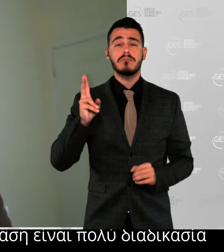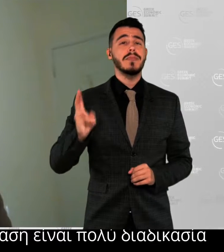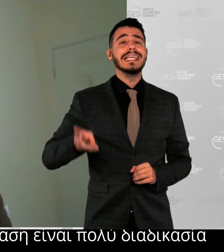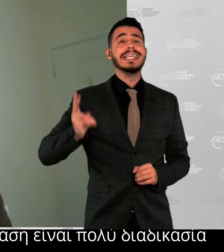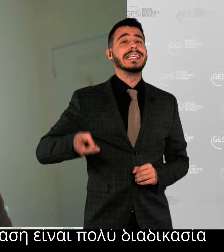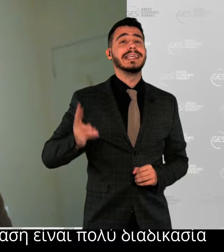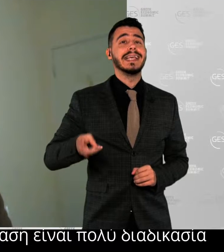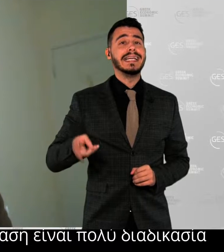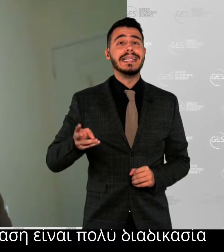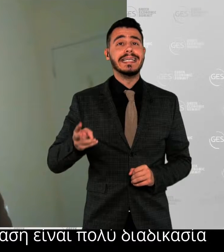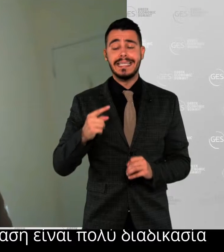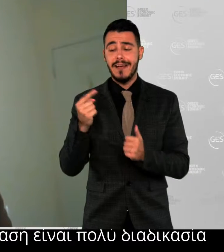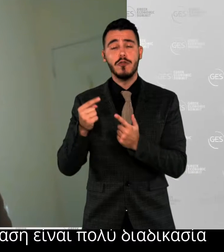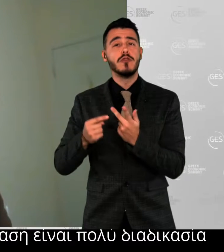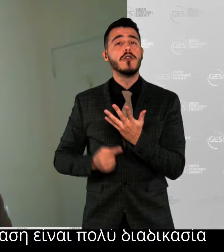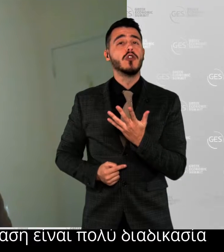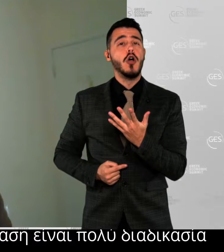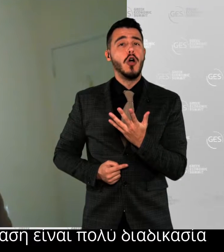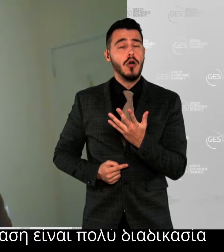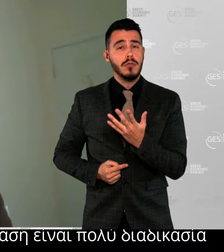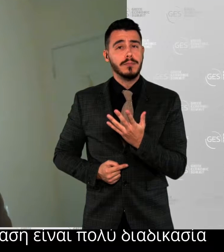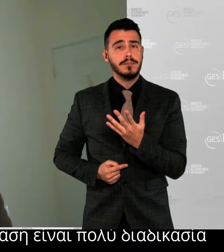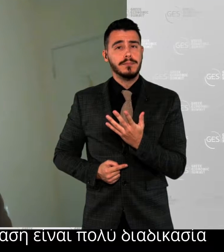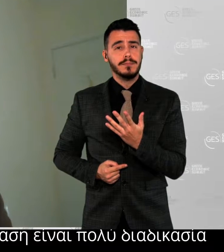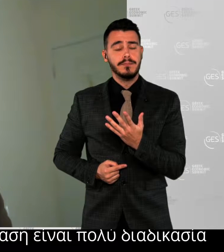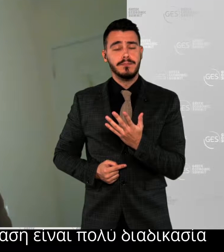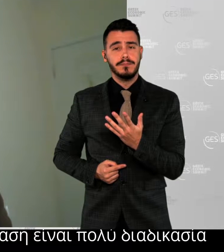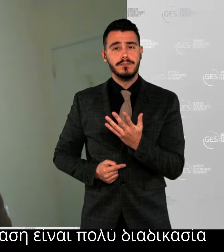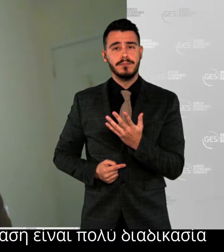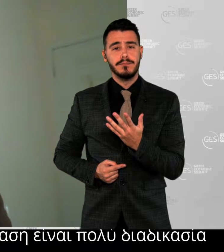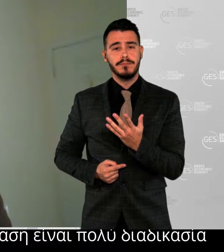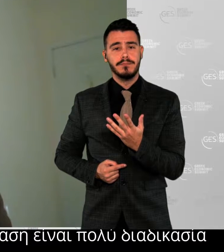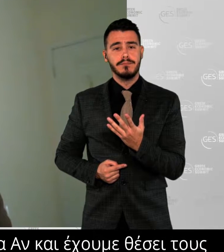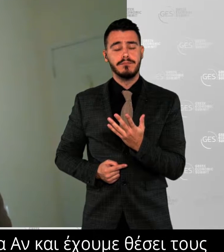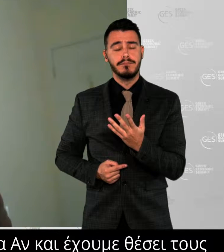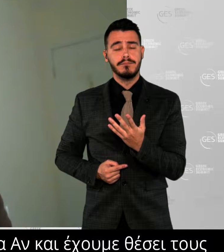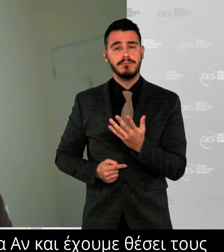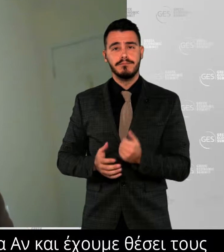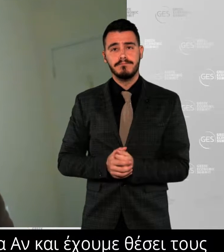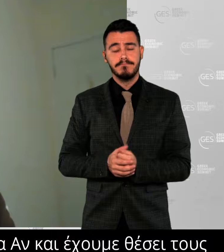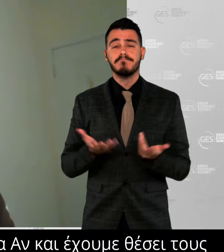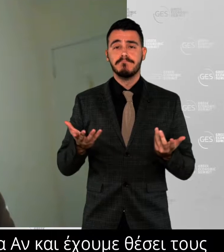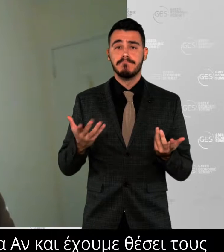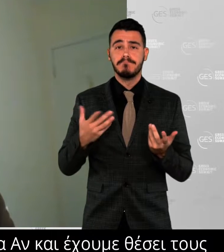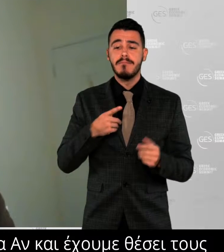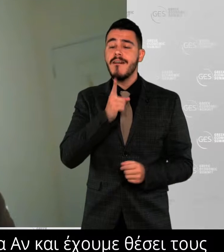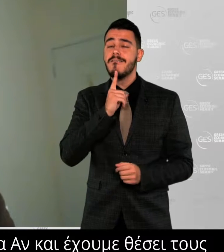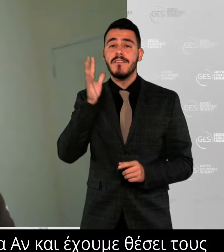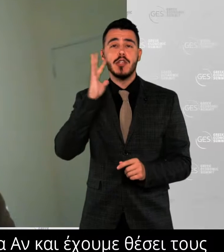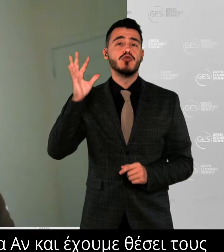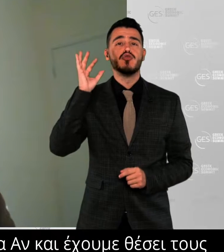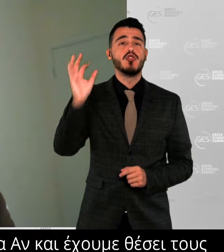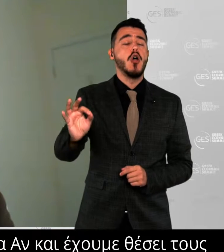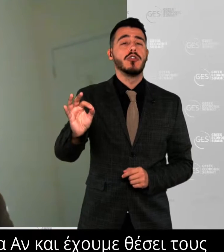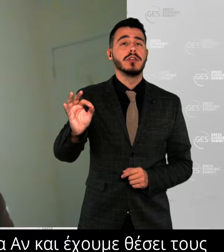although we set the targets and we might have some levers, ultimately these goals are not our goals alone to control. And so some of the